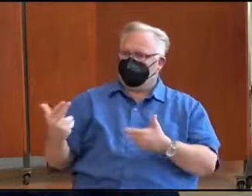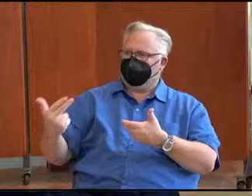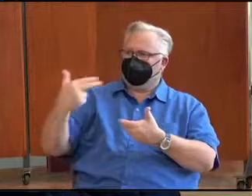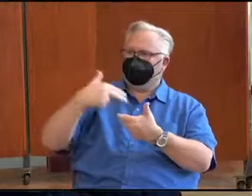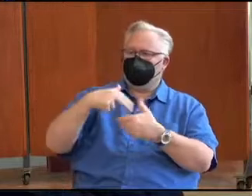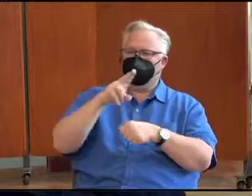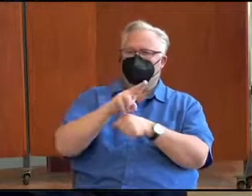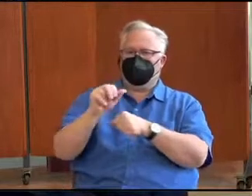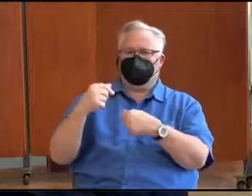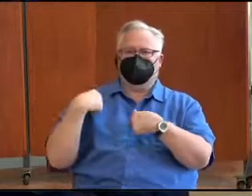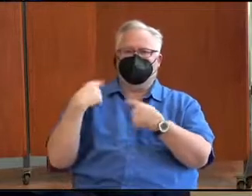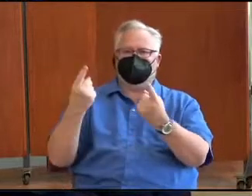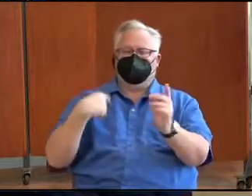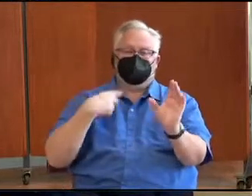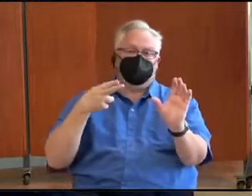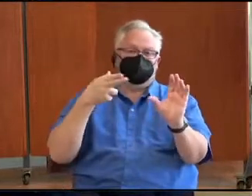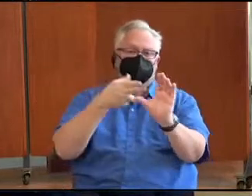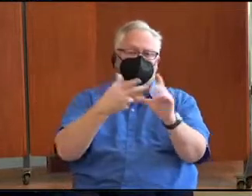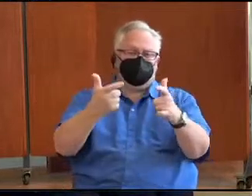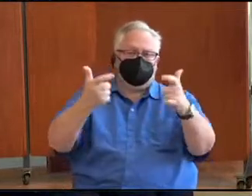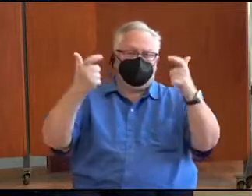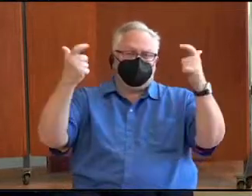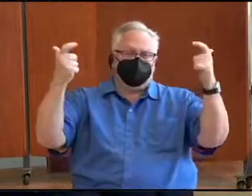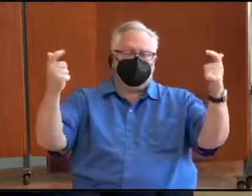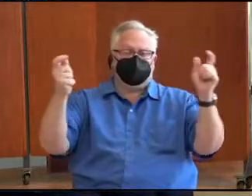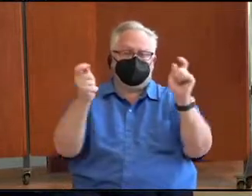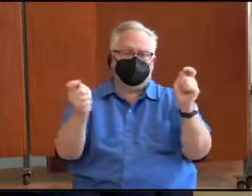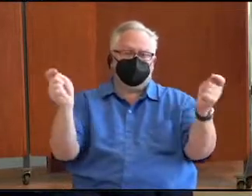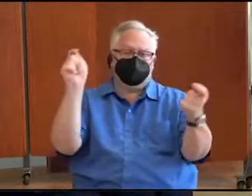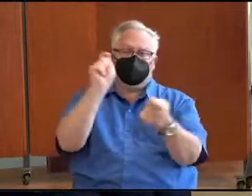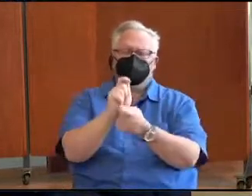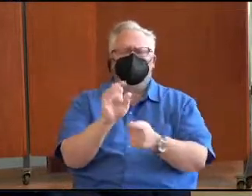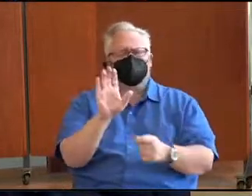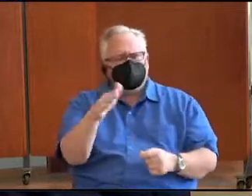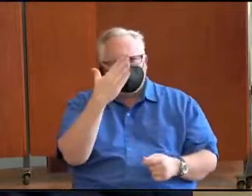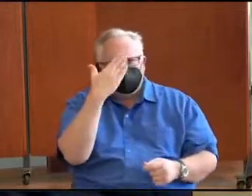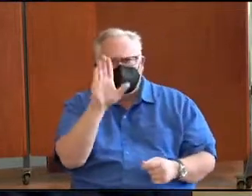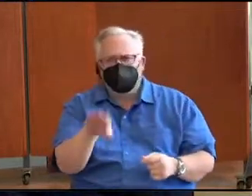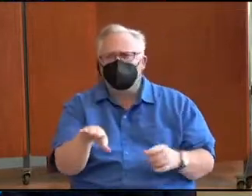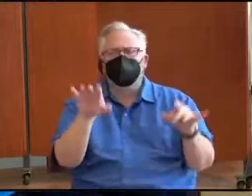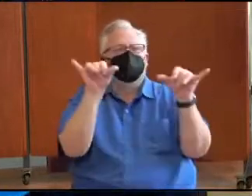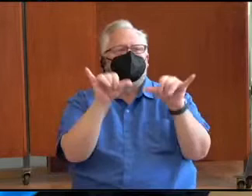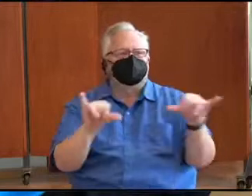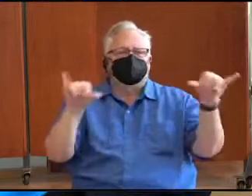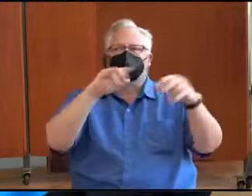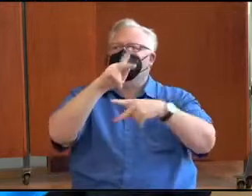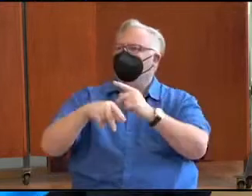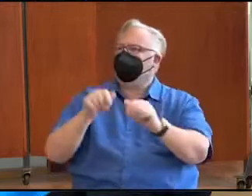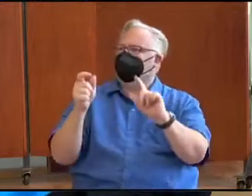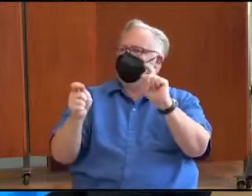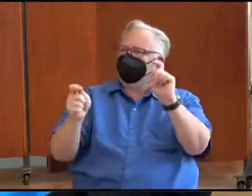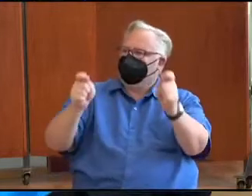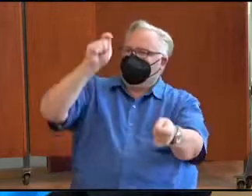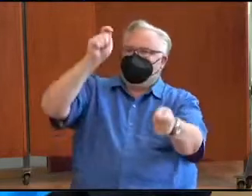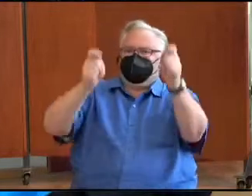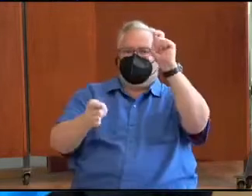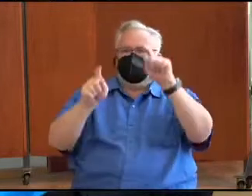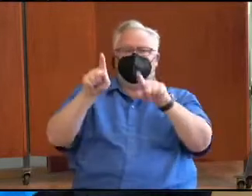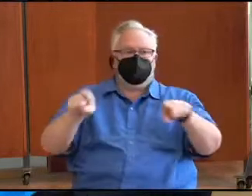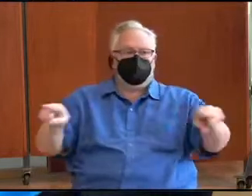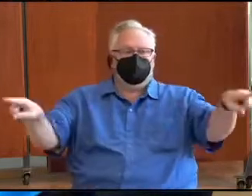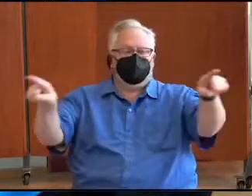this time. That's a big change. And then, you know, the same kind of changes that you all have been experiencing in terms